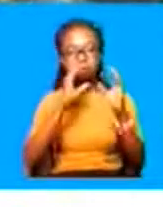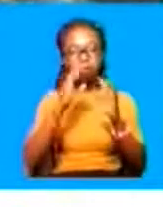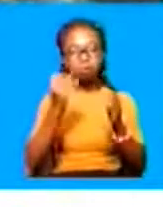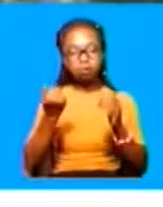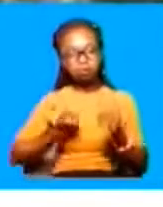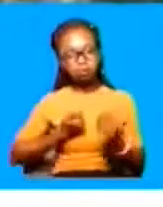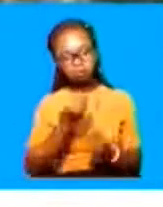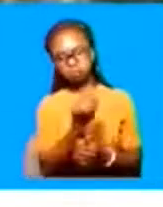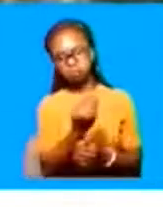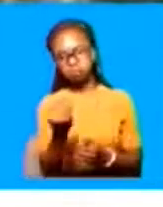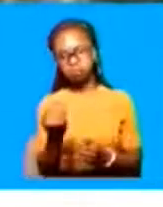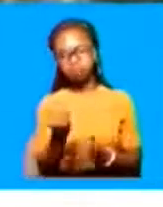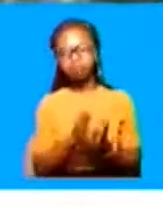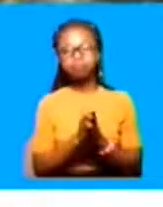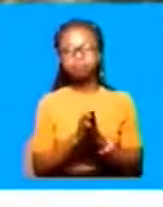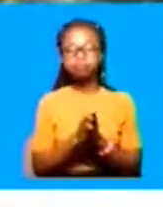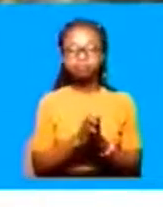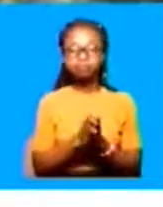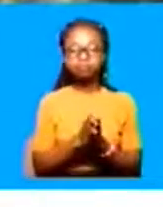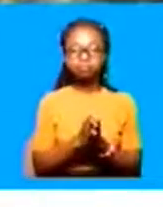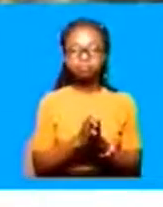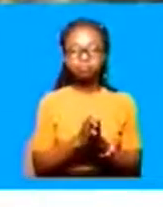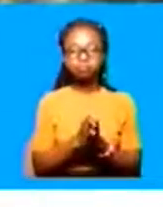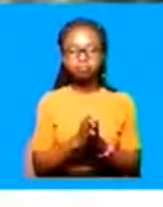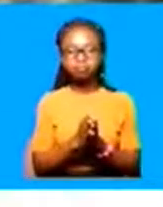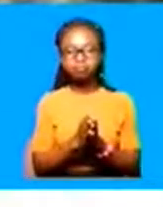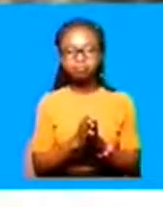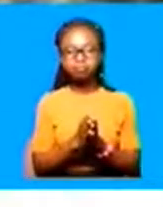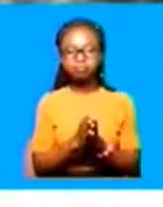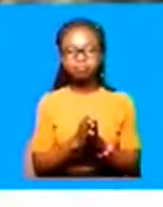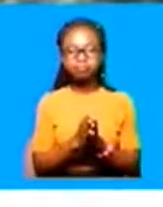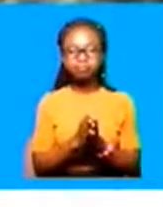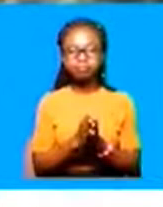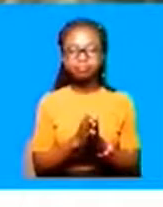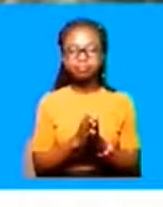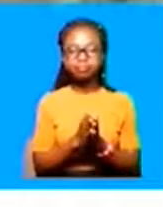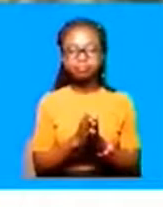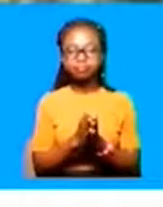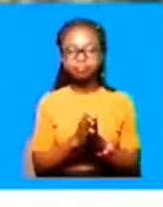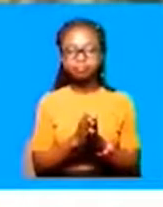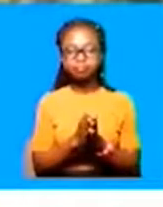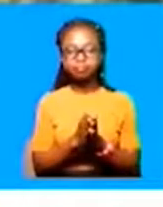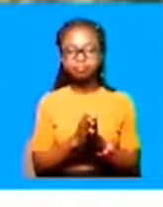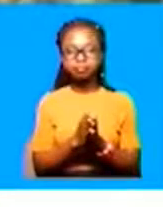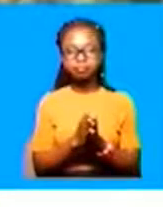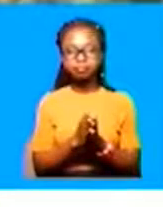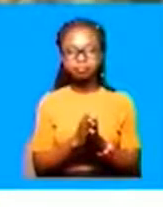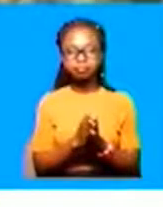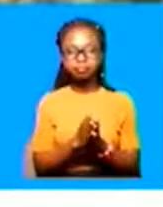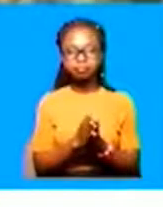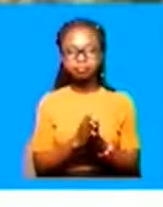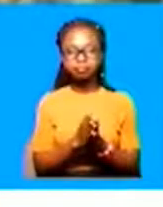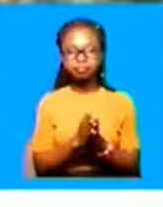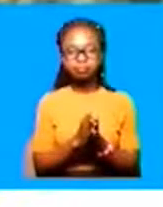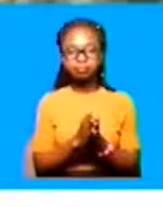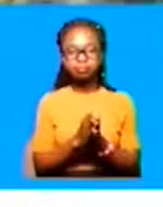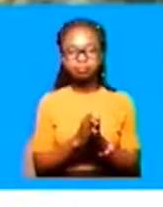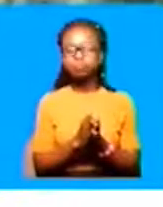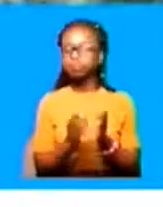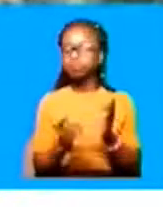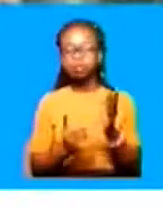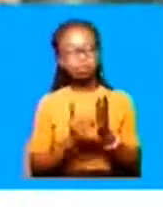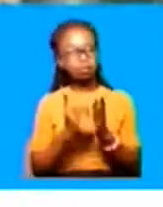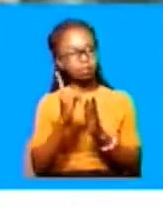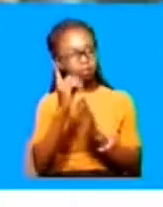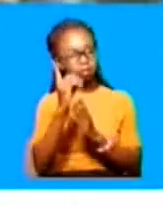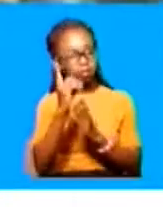daughter. And your daughter, was she born with deaf or some condition she developed while growing up? No, she developed